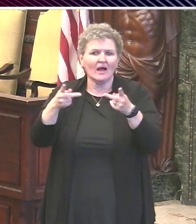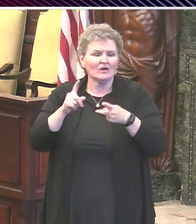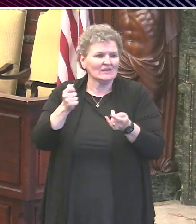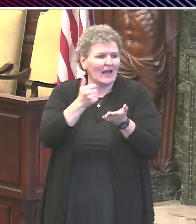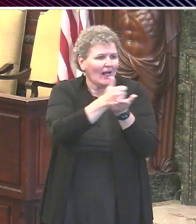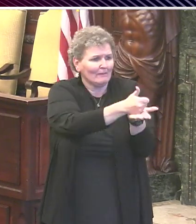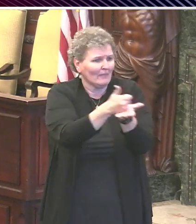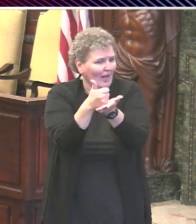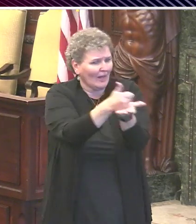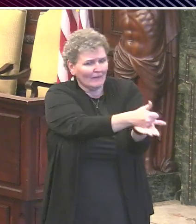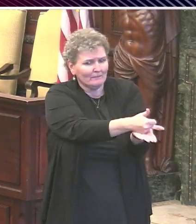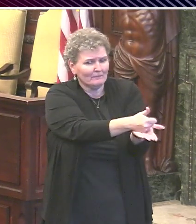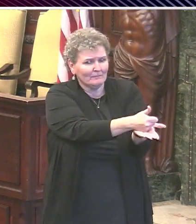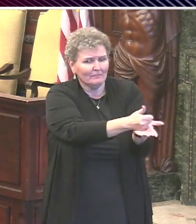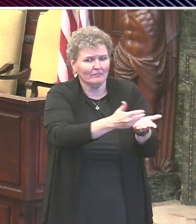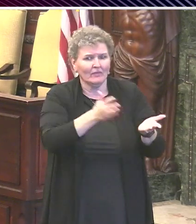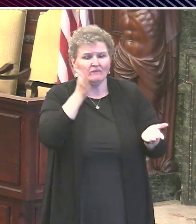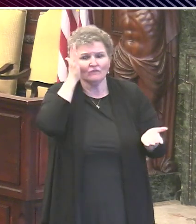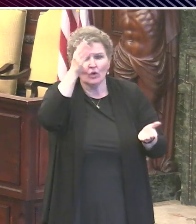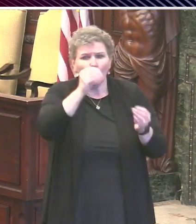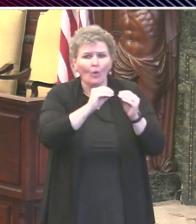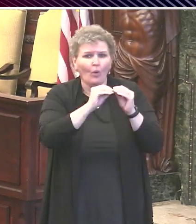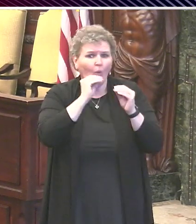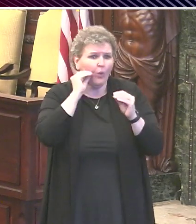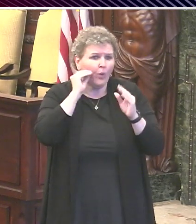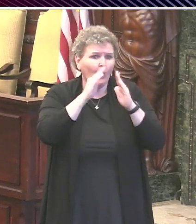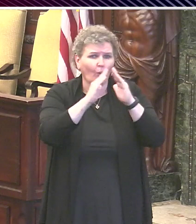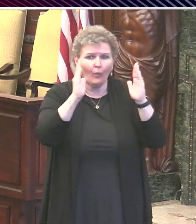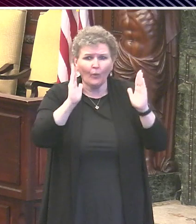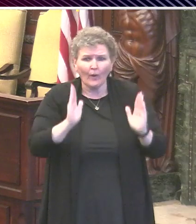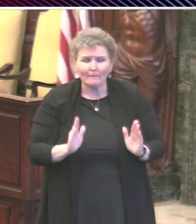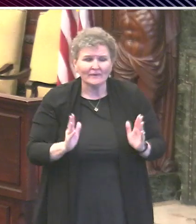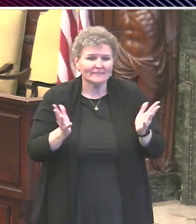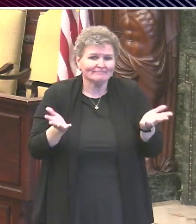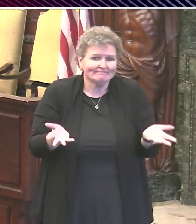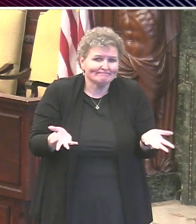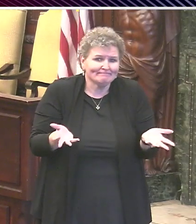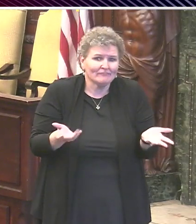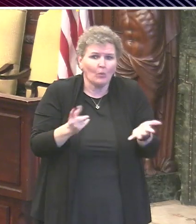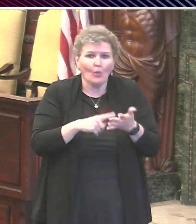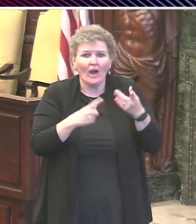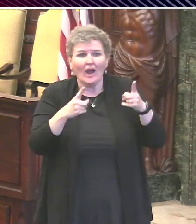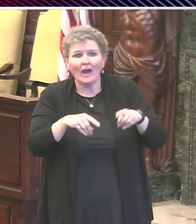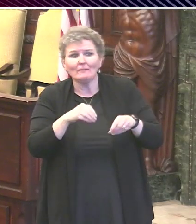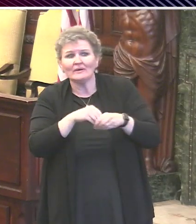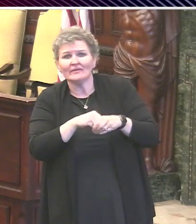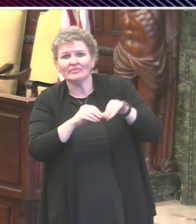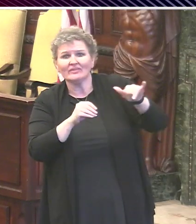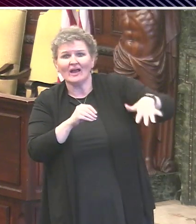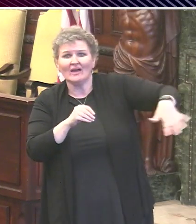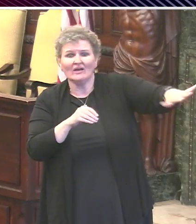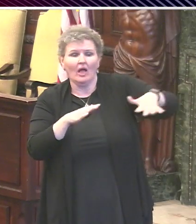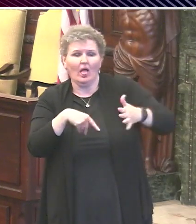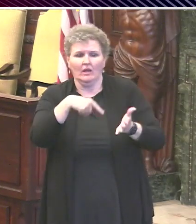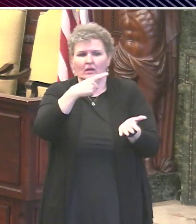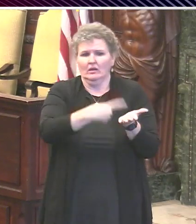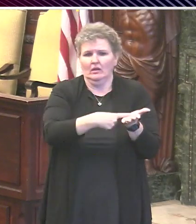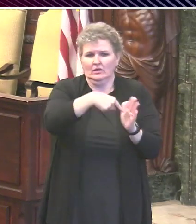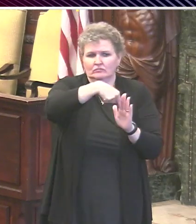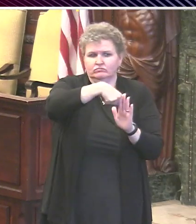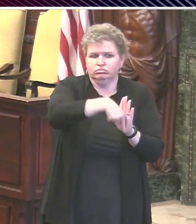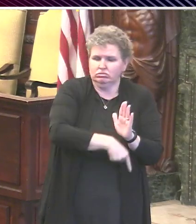have the ability to tell you right now because we haven't had the conversations yet. Lo que quiero responder, y esto es algo que se ha dicho